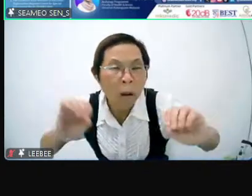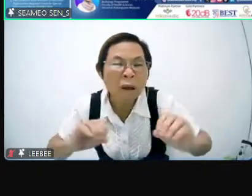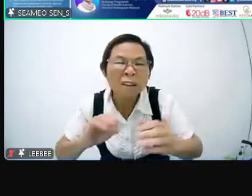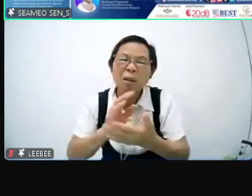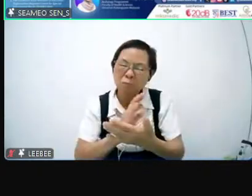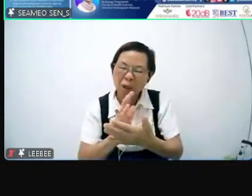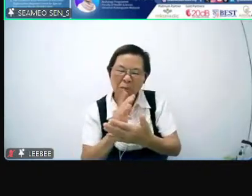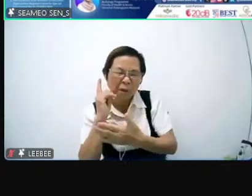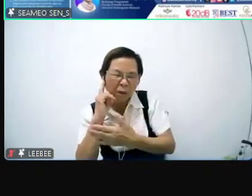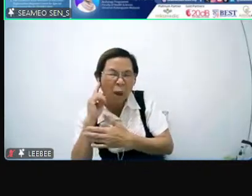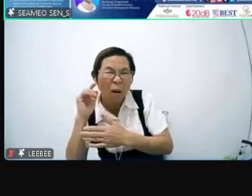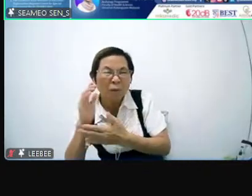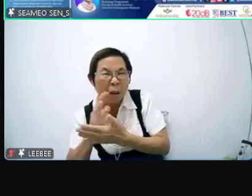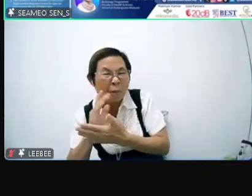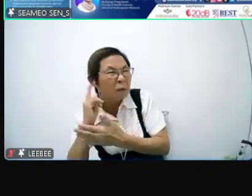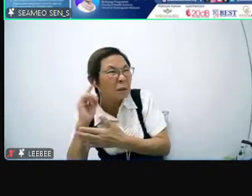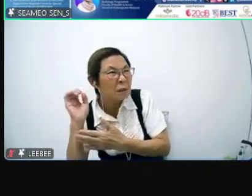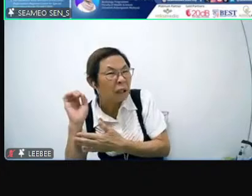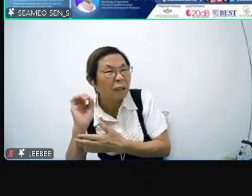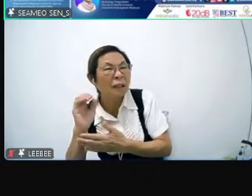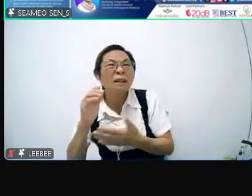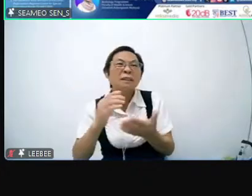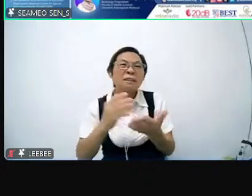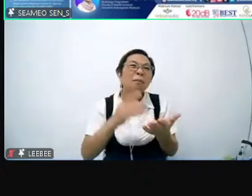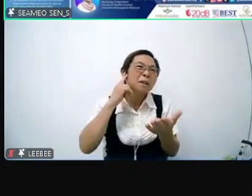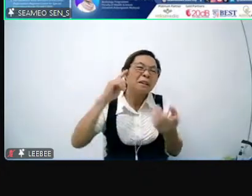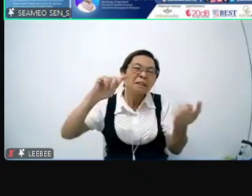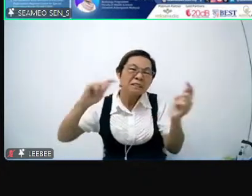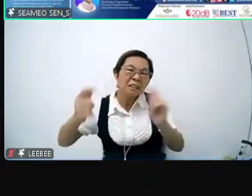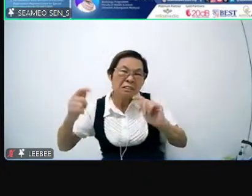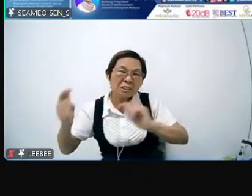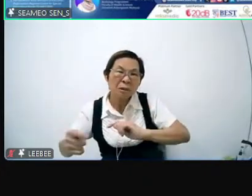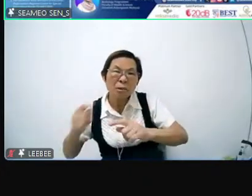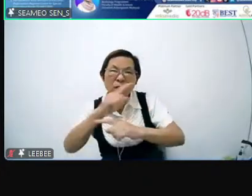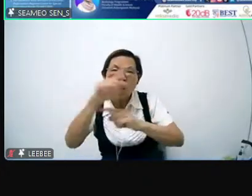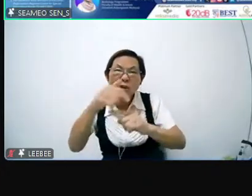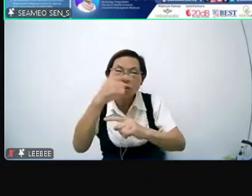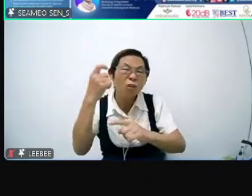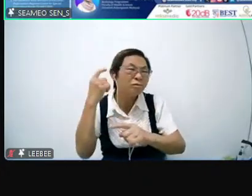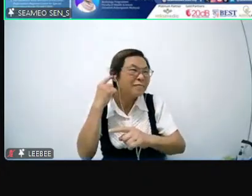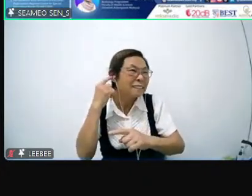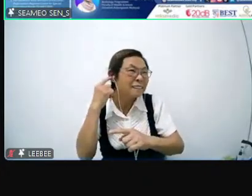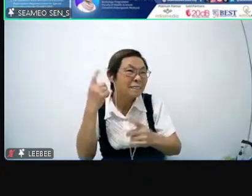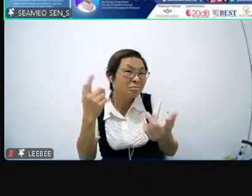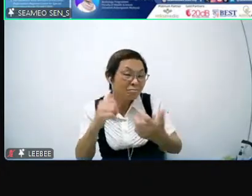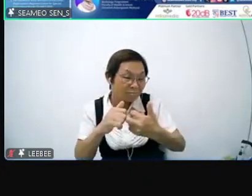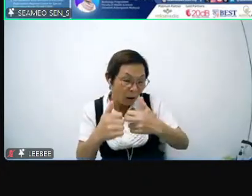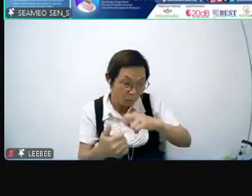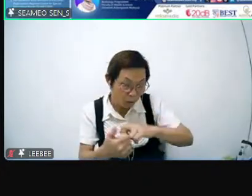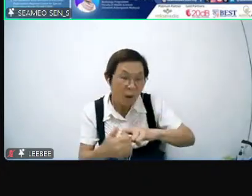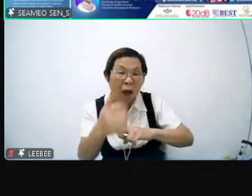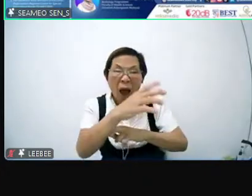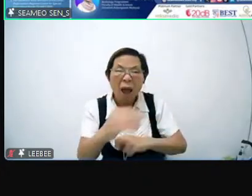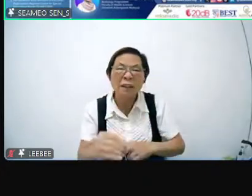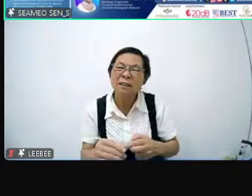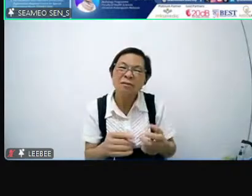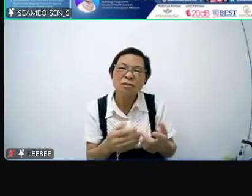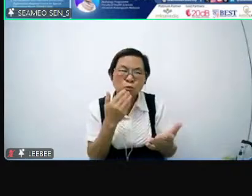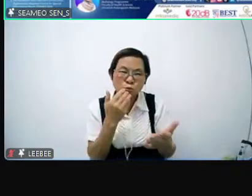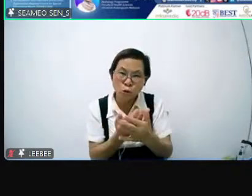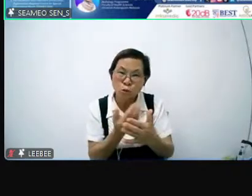temporary, and some hearing will change because of the ear condition. So it's good